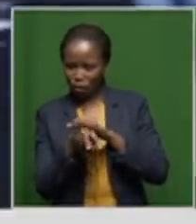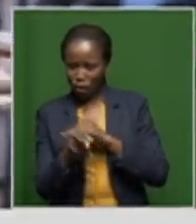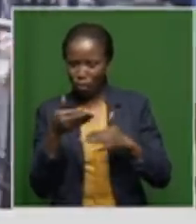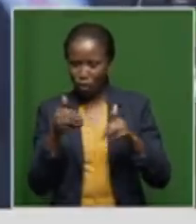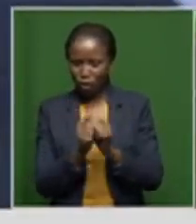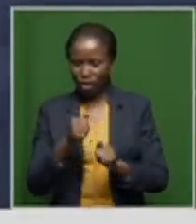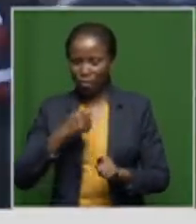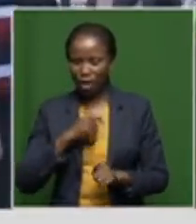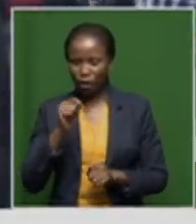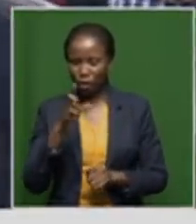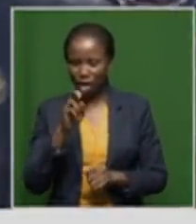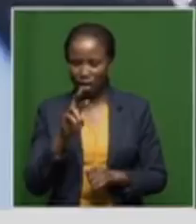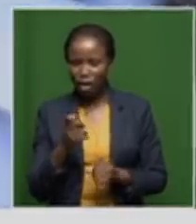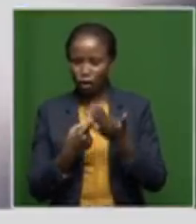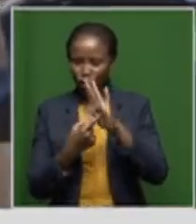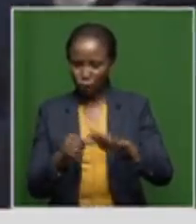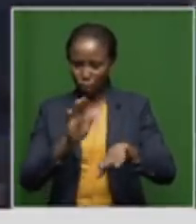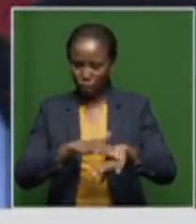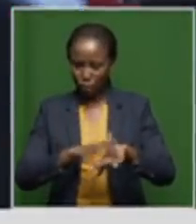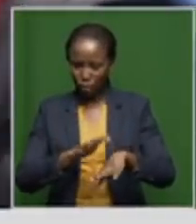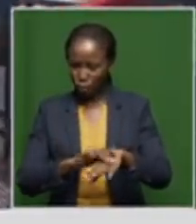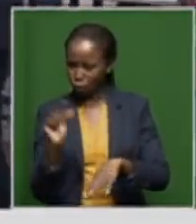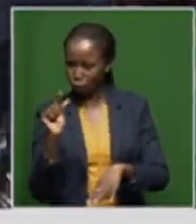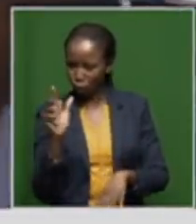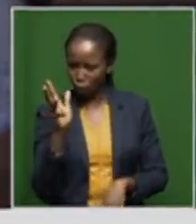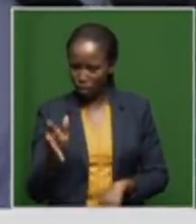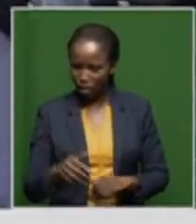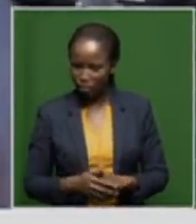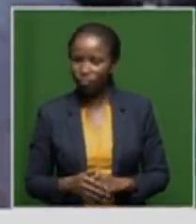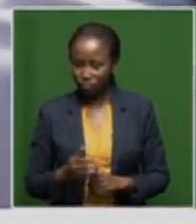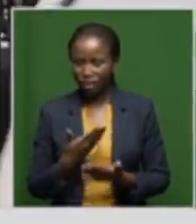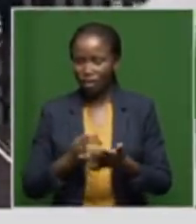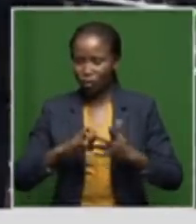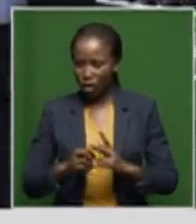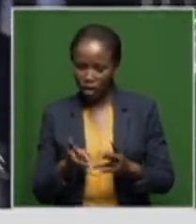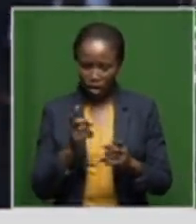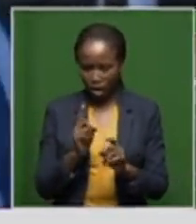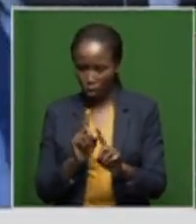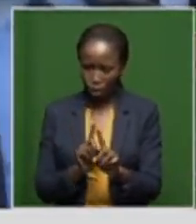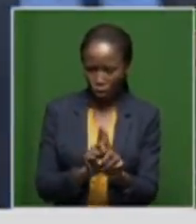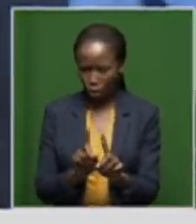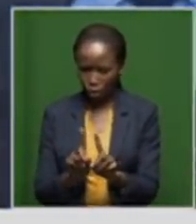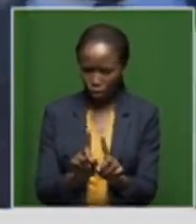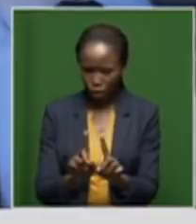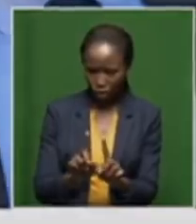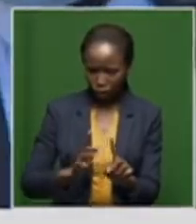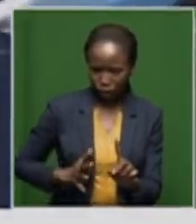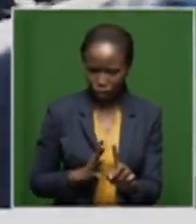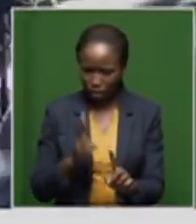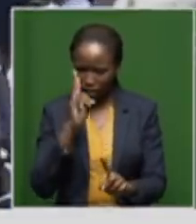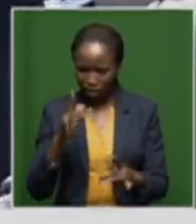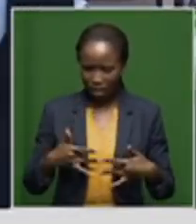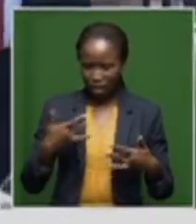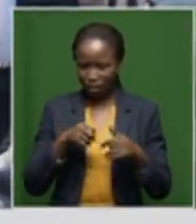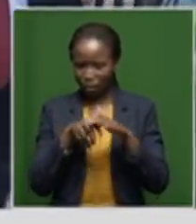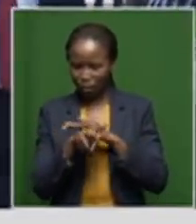colleague Tulani will be showing you at any point from now. We will try and get closer as you will see those live